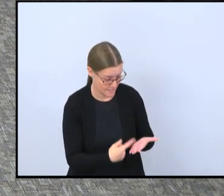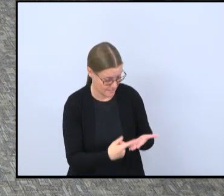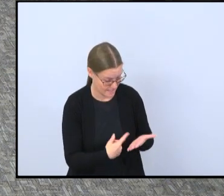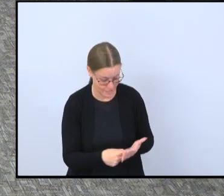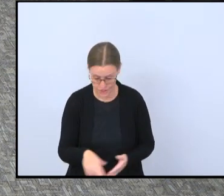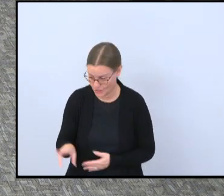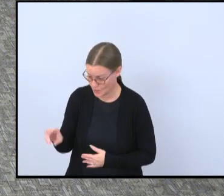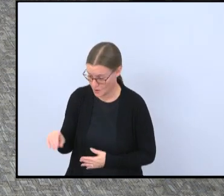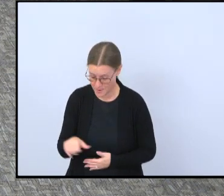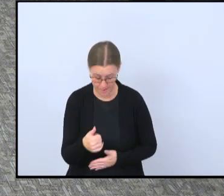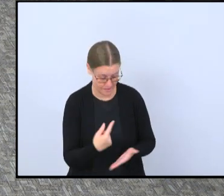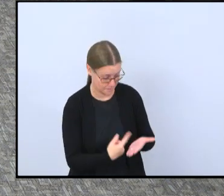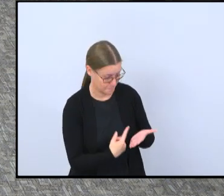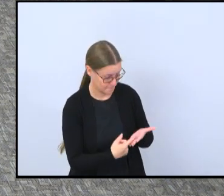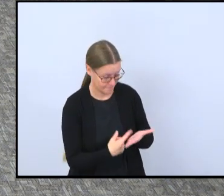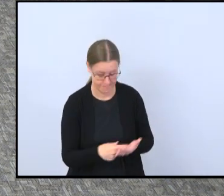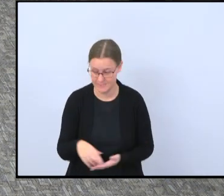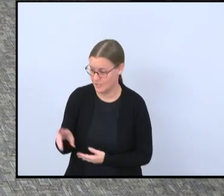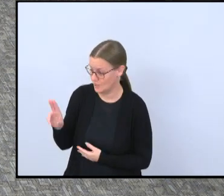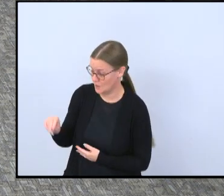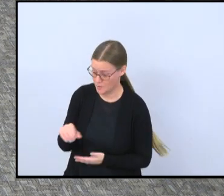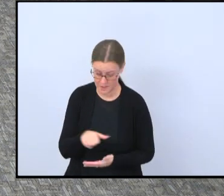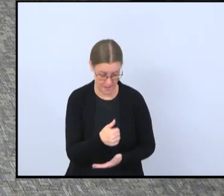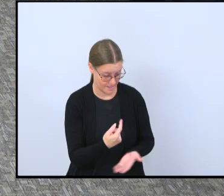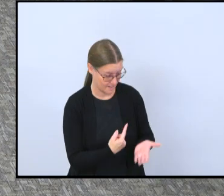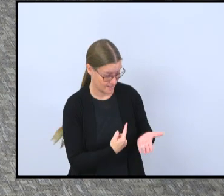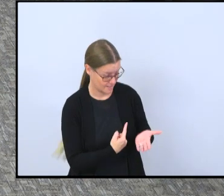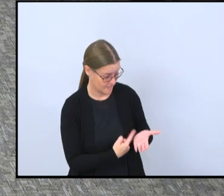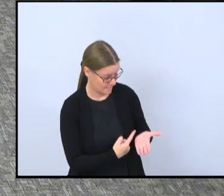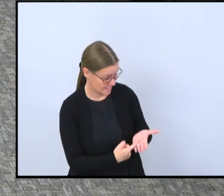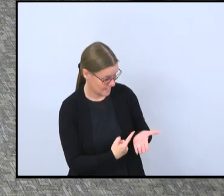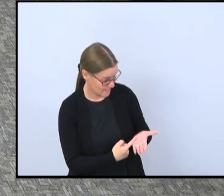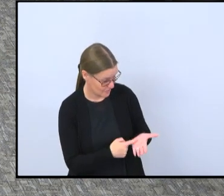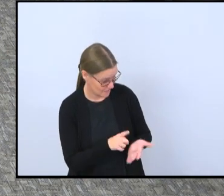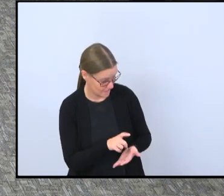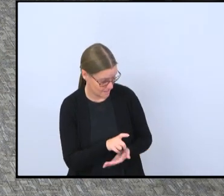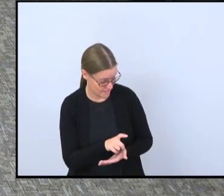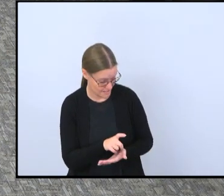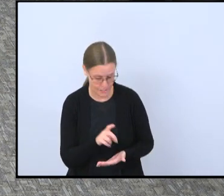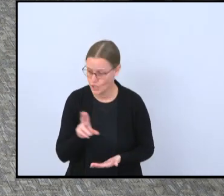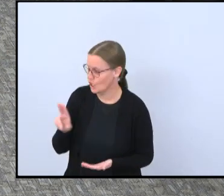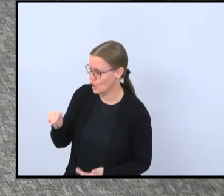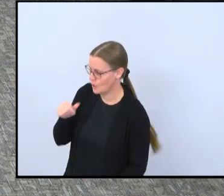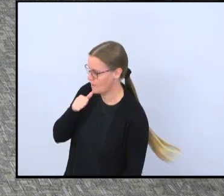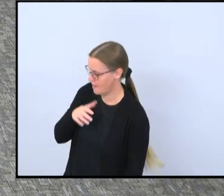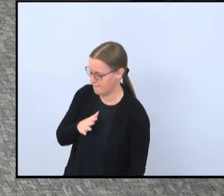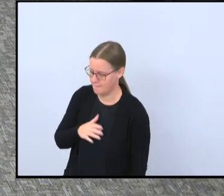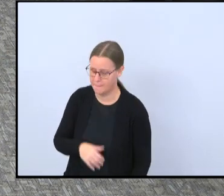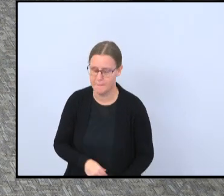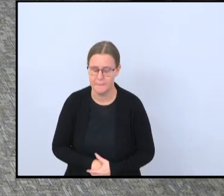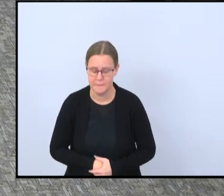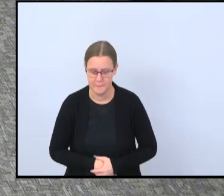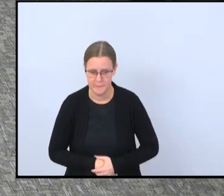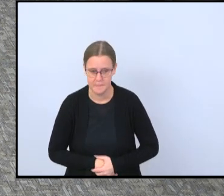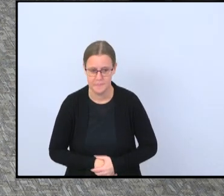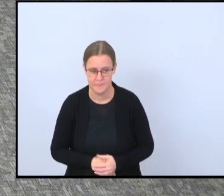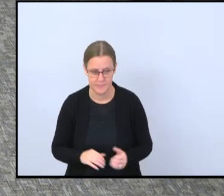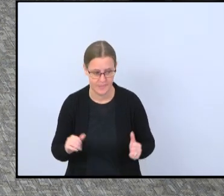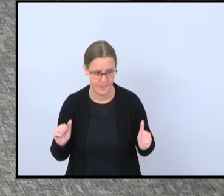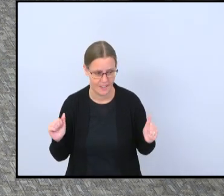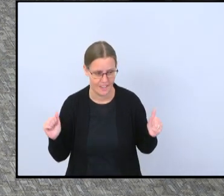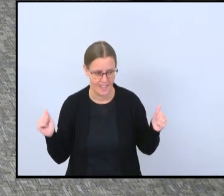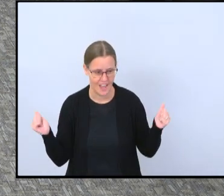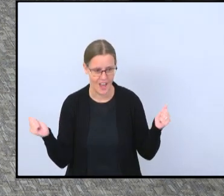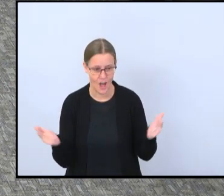Any discussion, Mr. Davis? No. Any discussion, Mr. Vidania? No. Any discussion, Mr. Patton? No, ma'am. Okay, all in